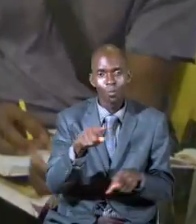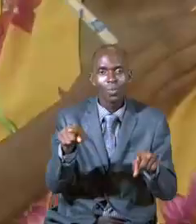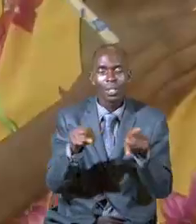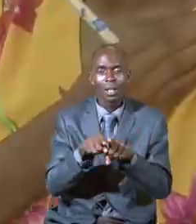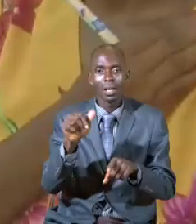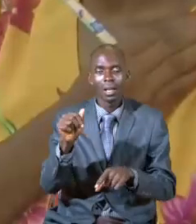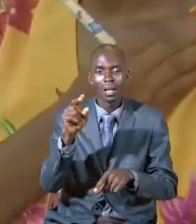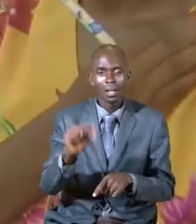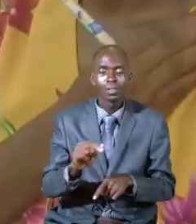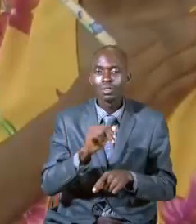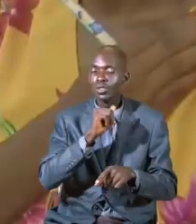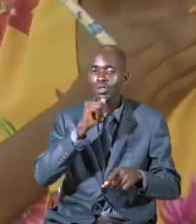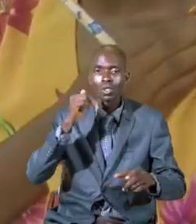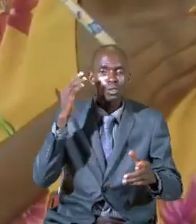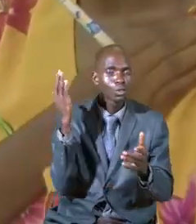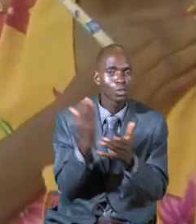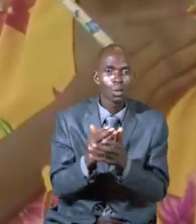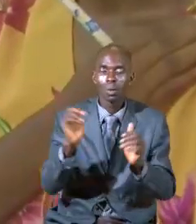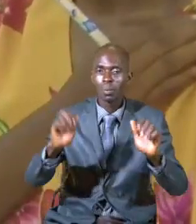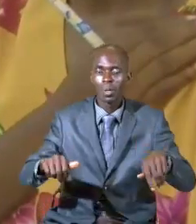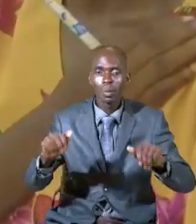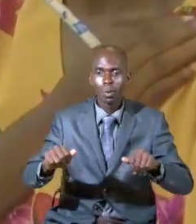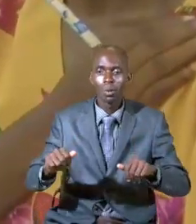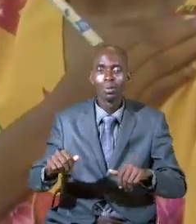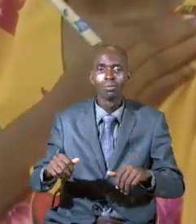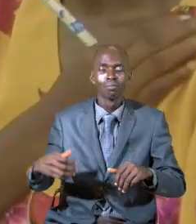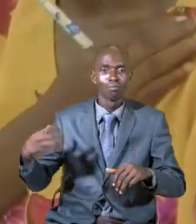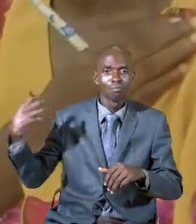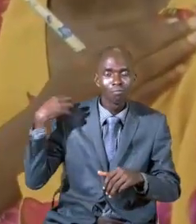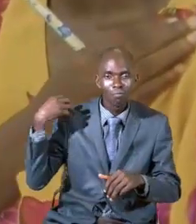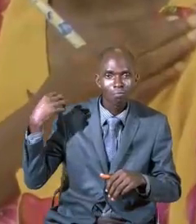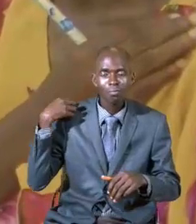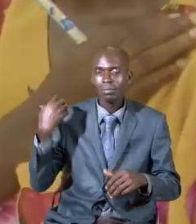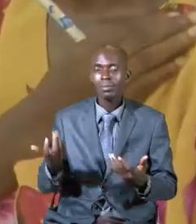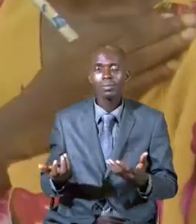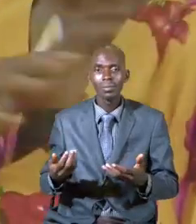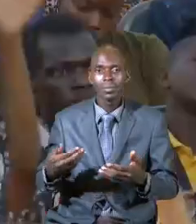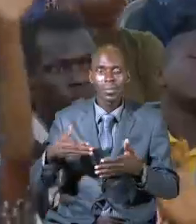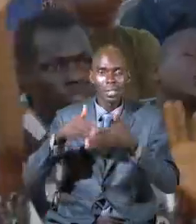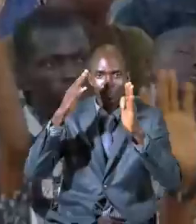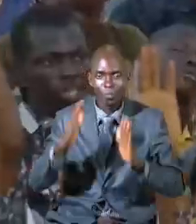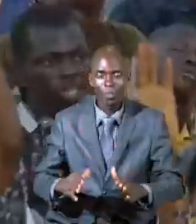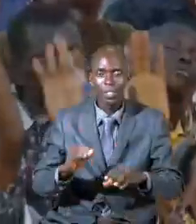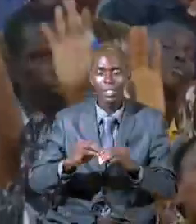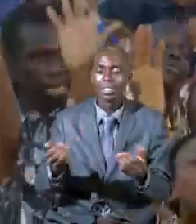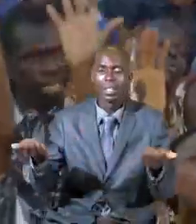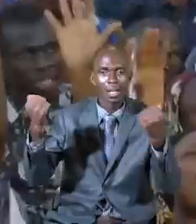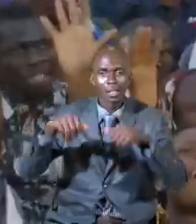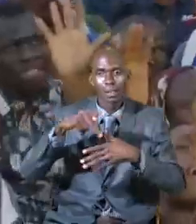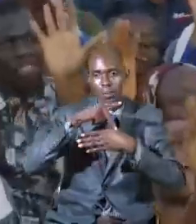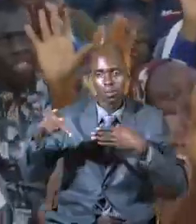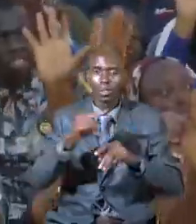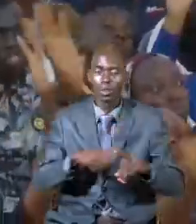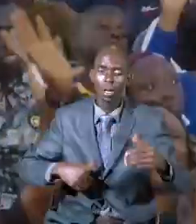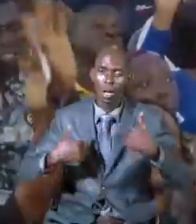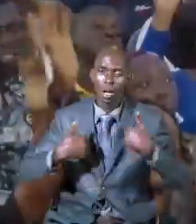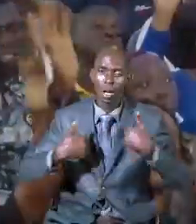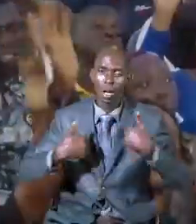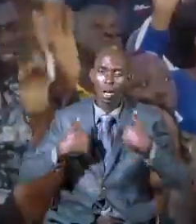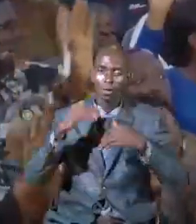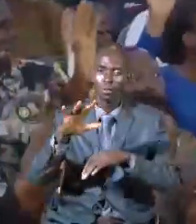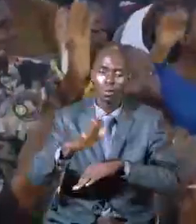master in any profession the Lord has called you to in Jesus' name.